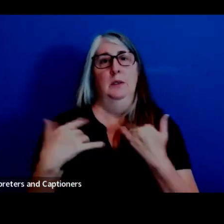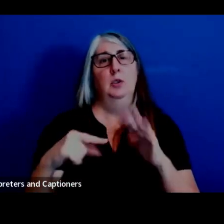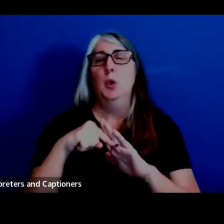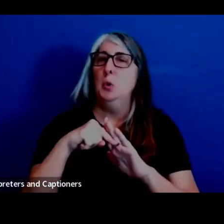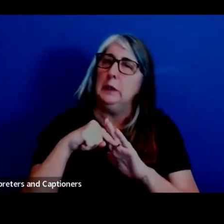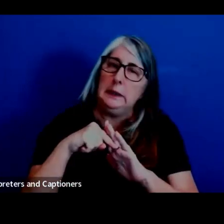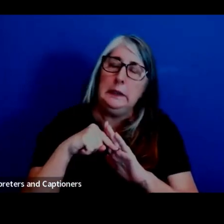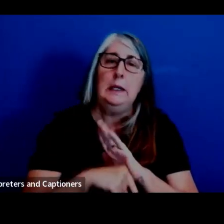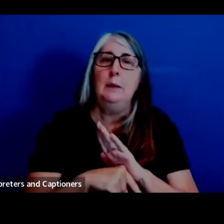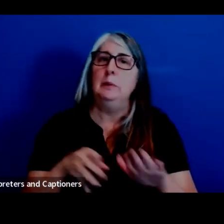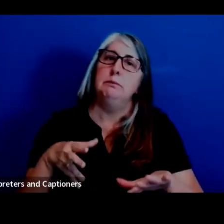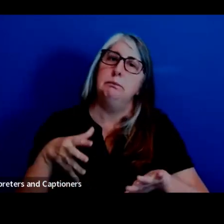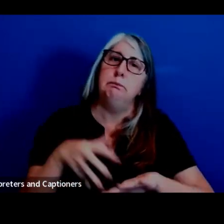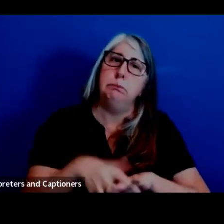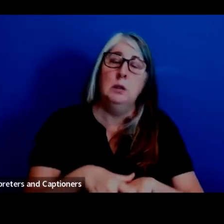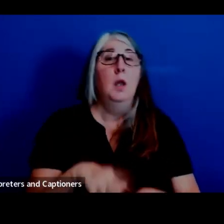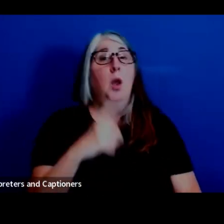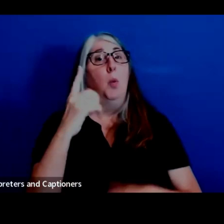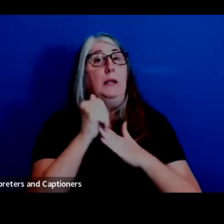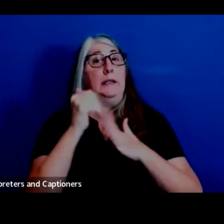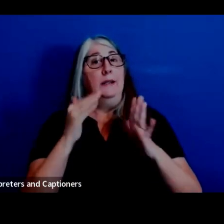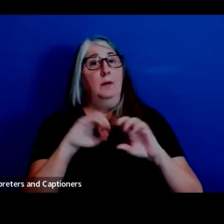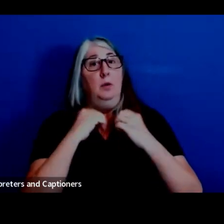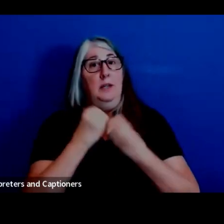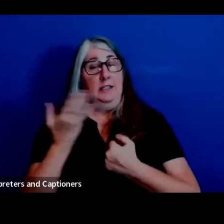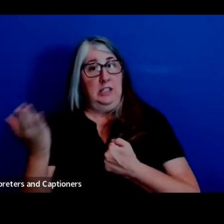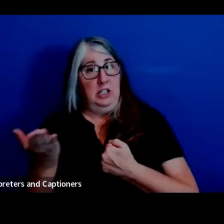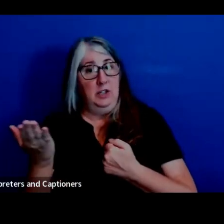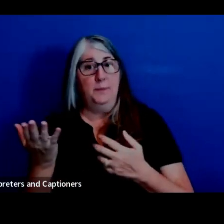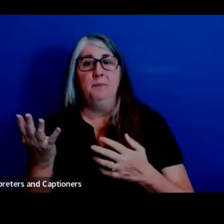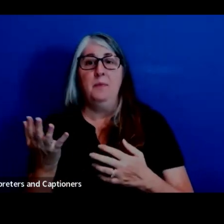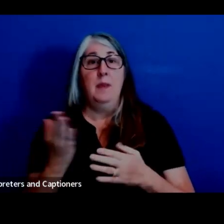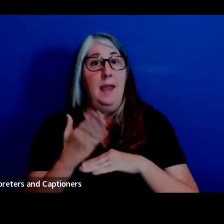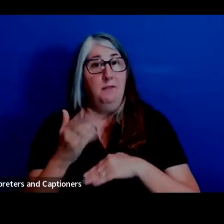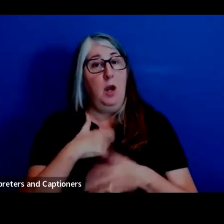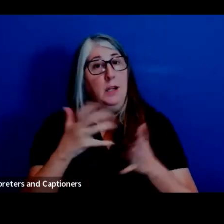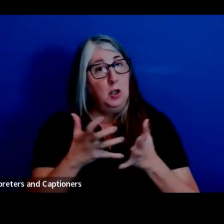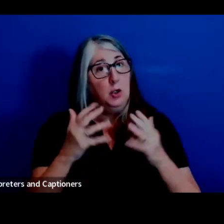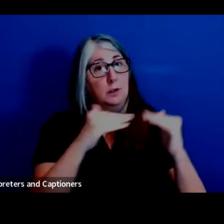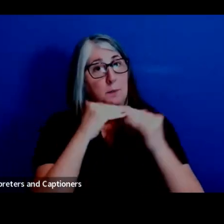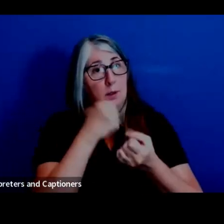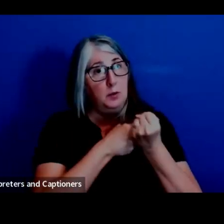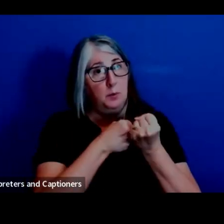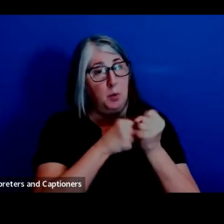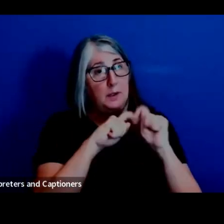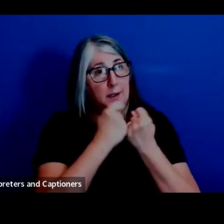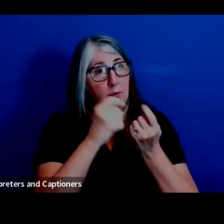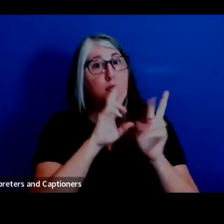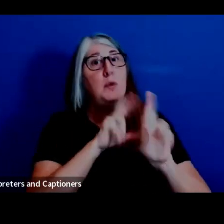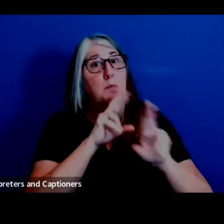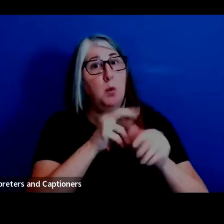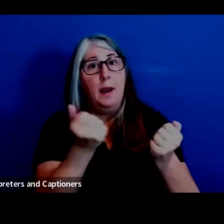And a leader at this organization, after I had encouraged our peer support team to really start reporting everything they